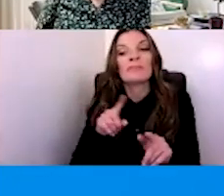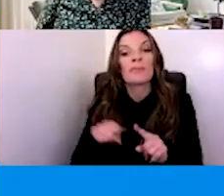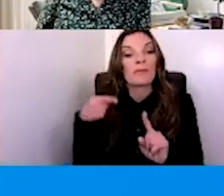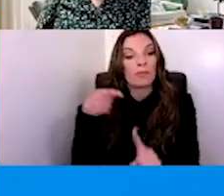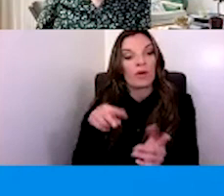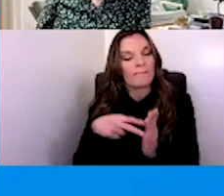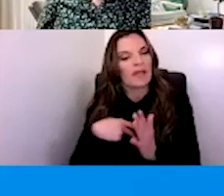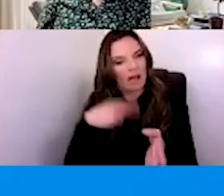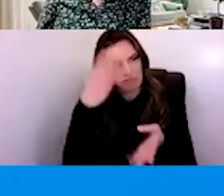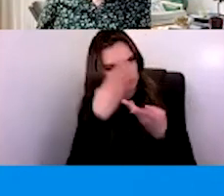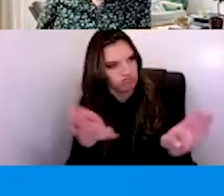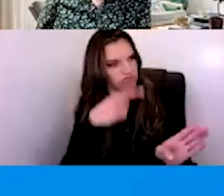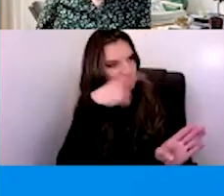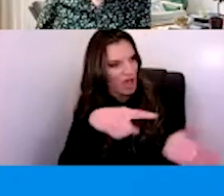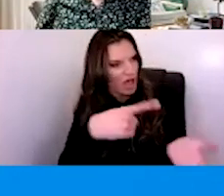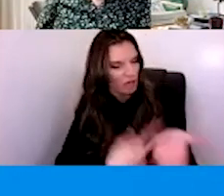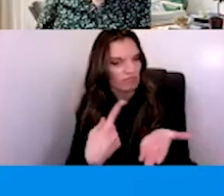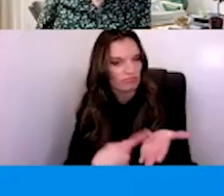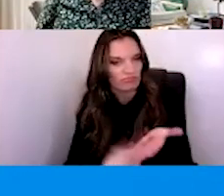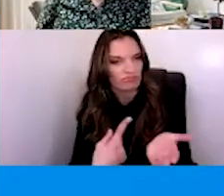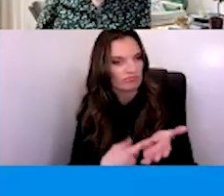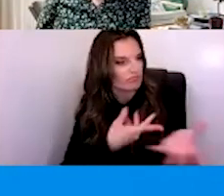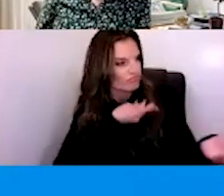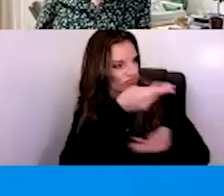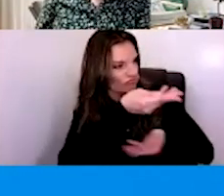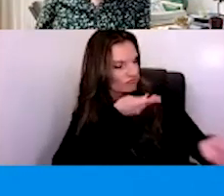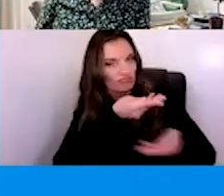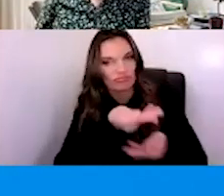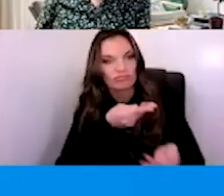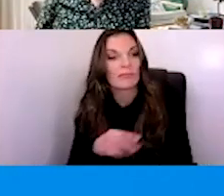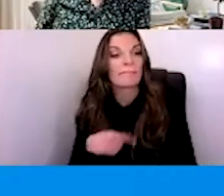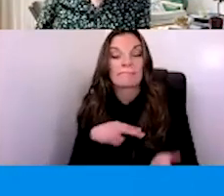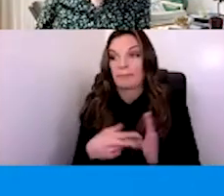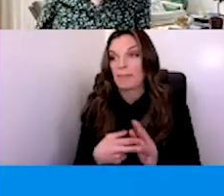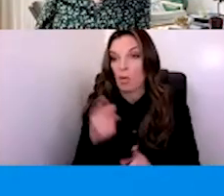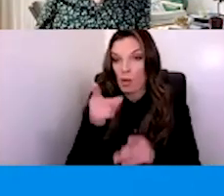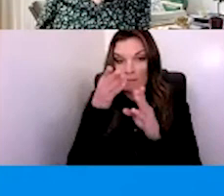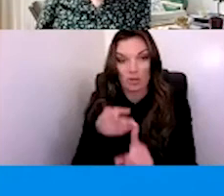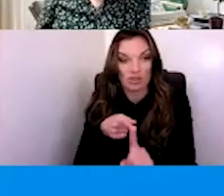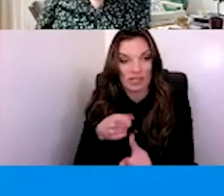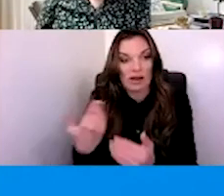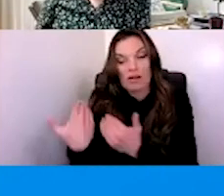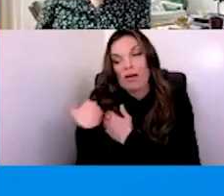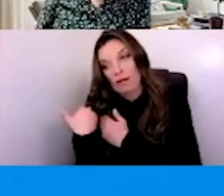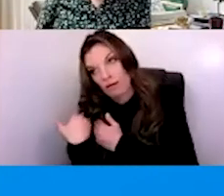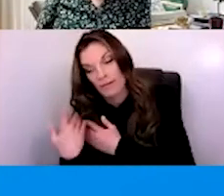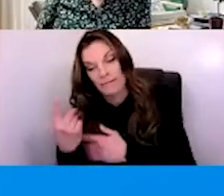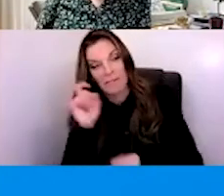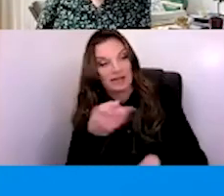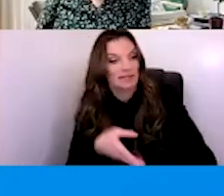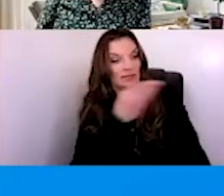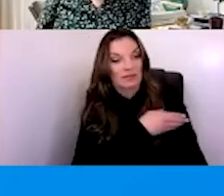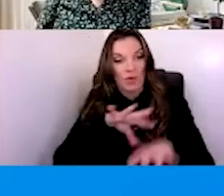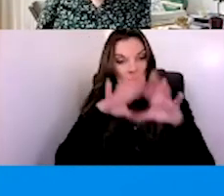these things. I don't think anybody expects one person to solve all the challenges of accessibility of the world, but it is such